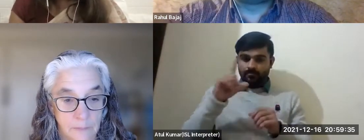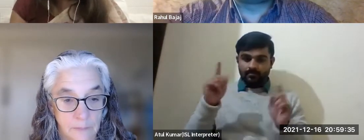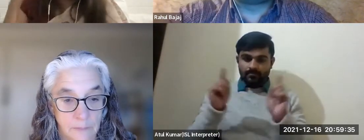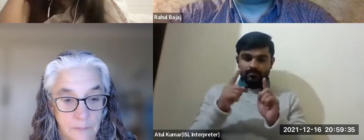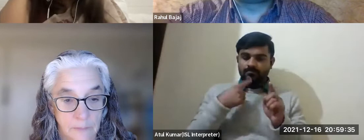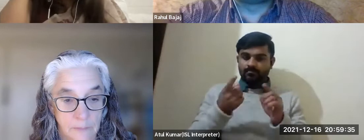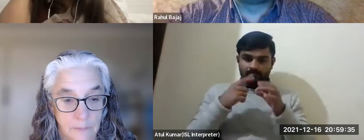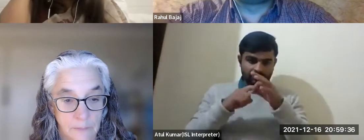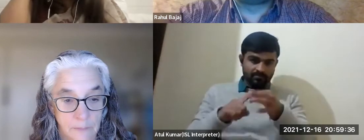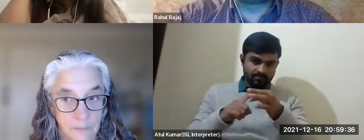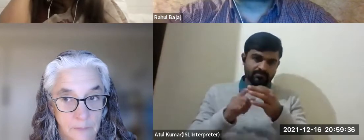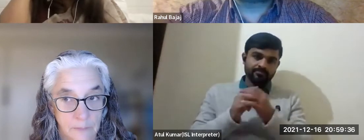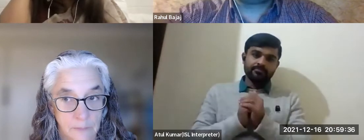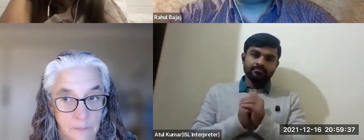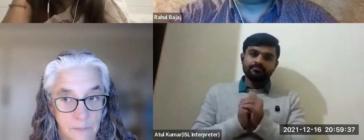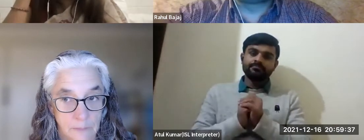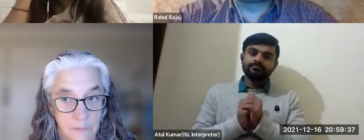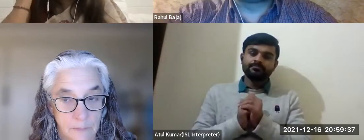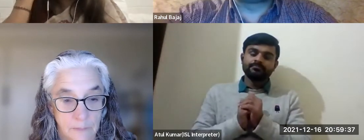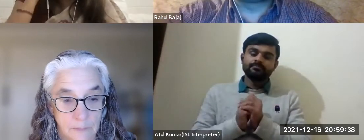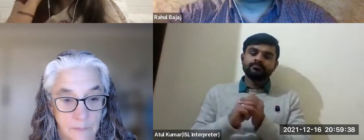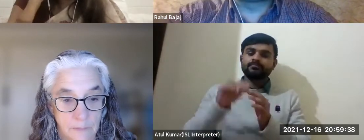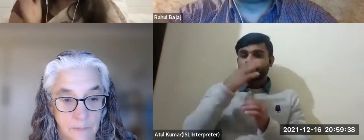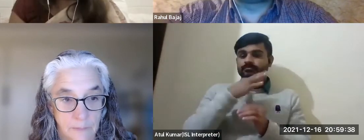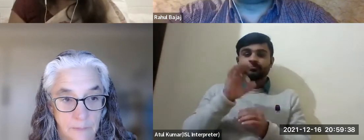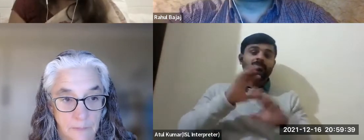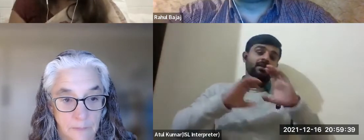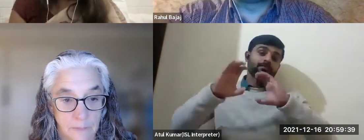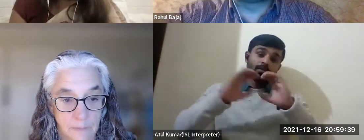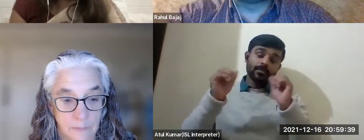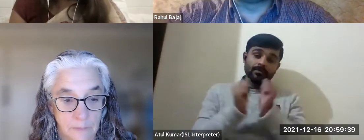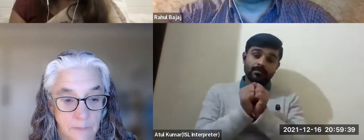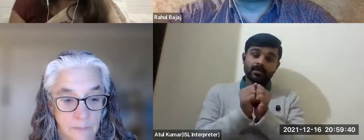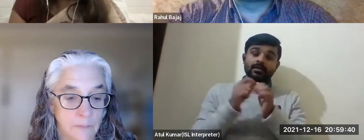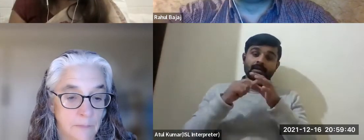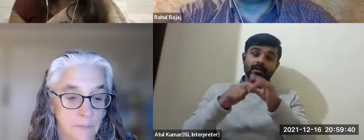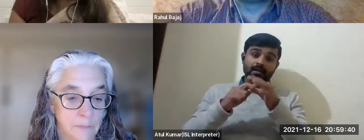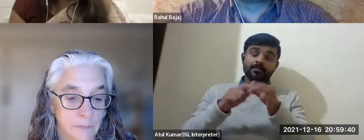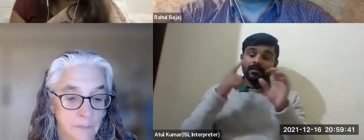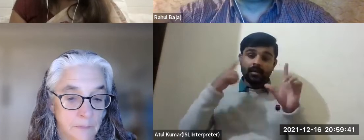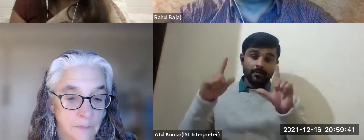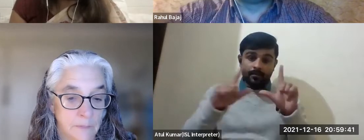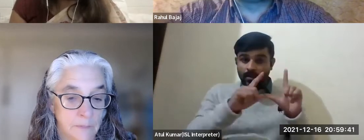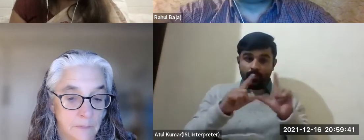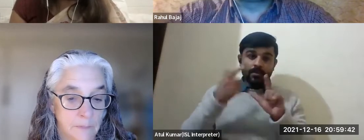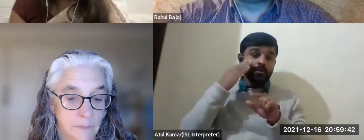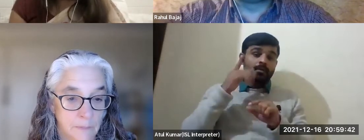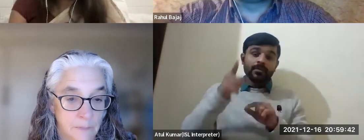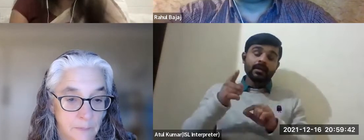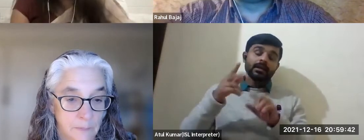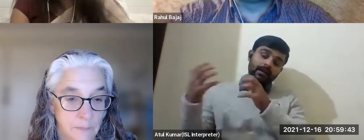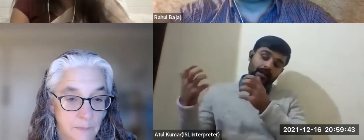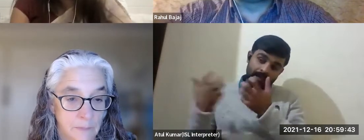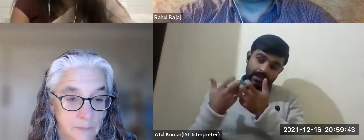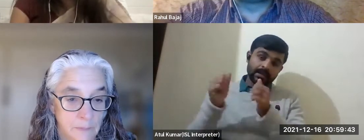ask you this, and also really broaden the conversation by asking about evidence. So when you interact